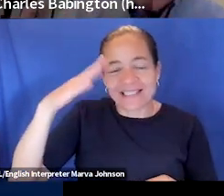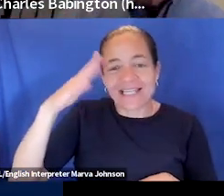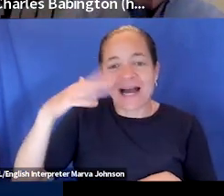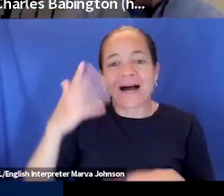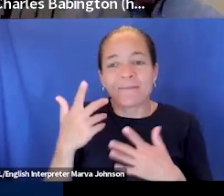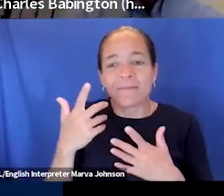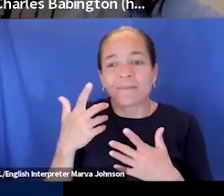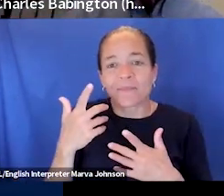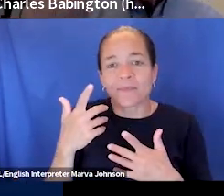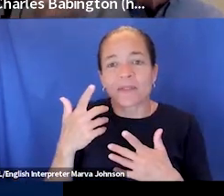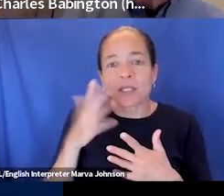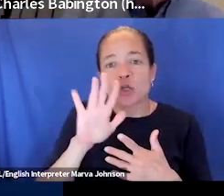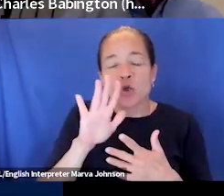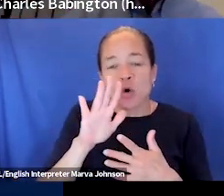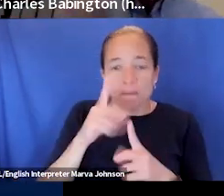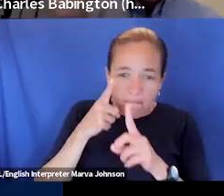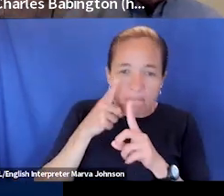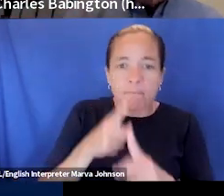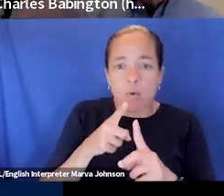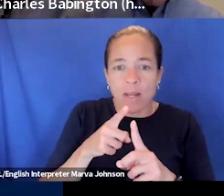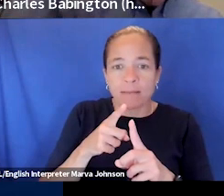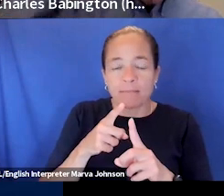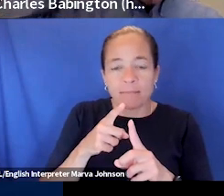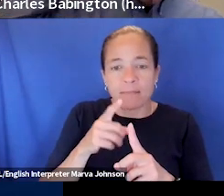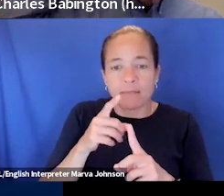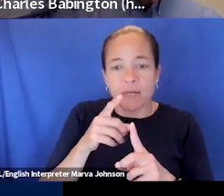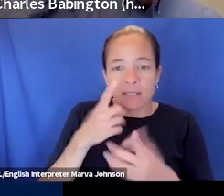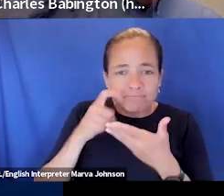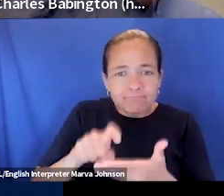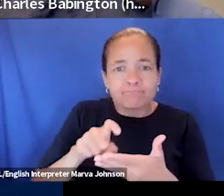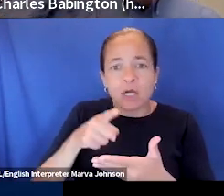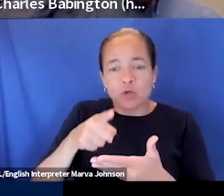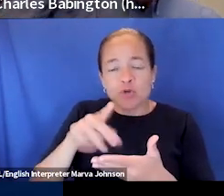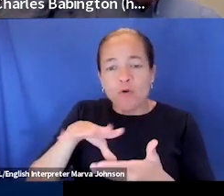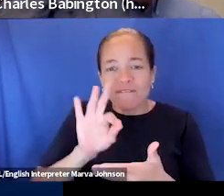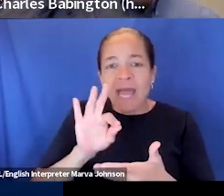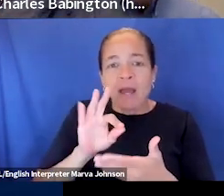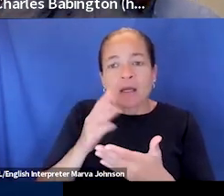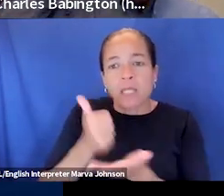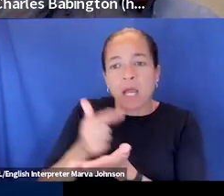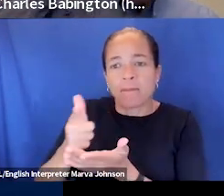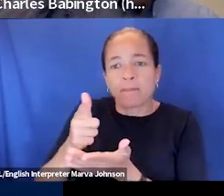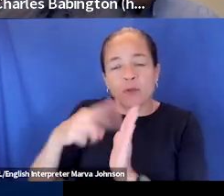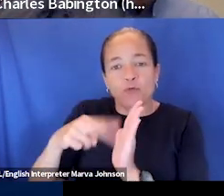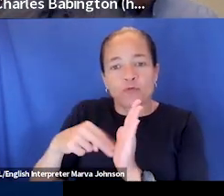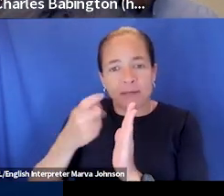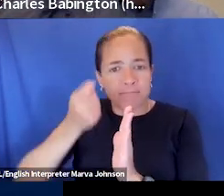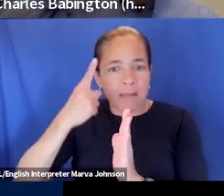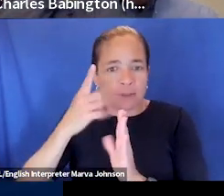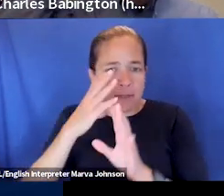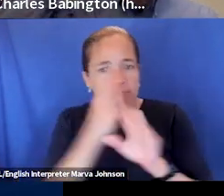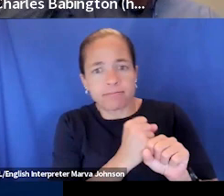express your main findings, your most interesting thing that can grab that reader. So I think the answer is that you can